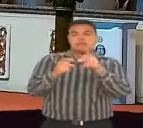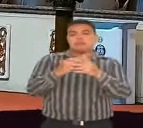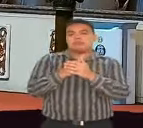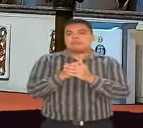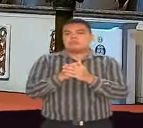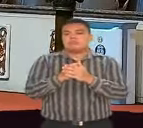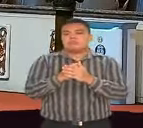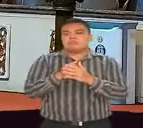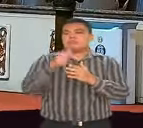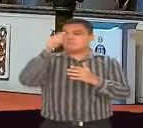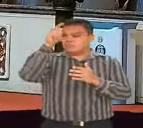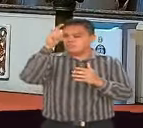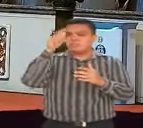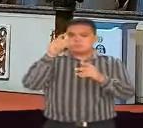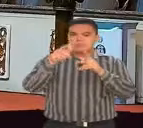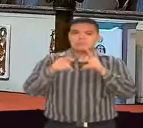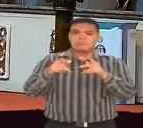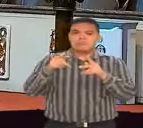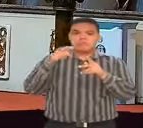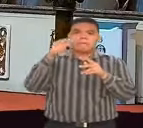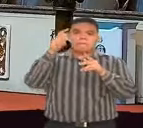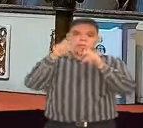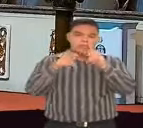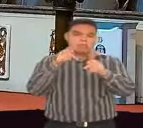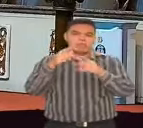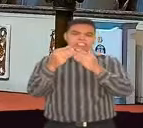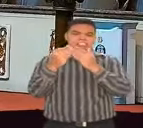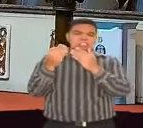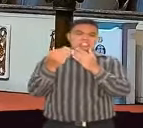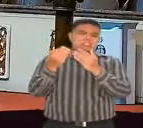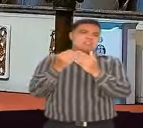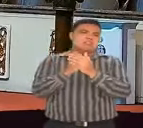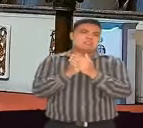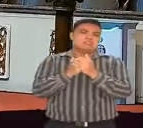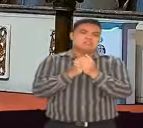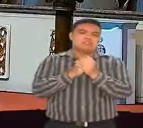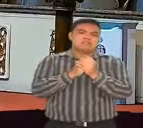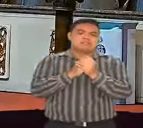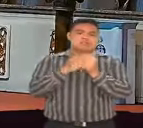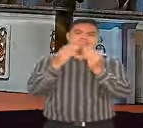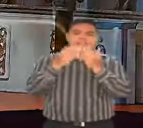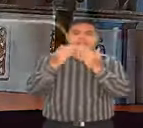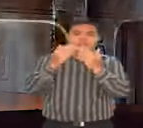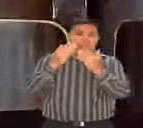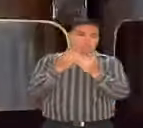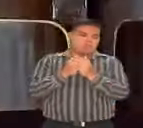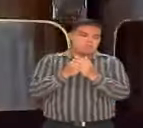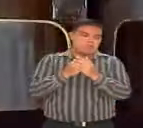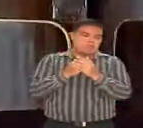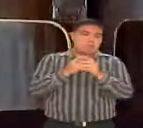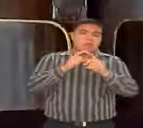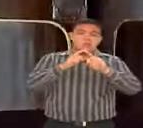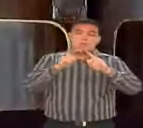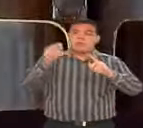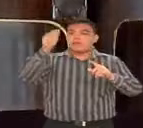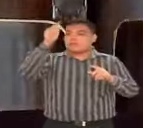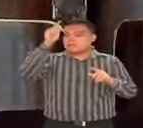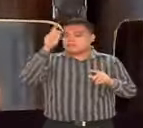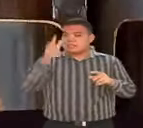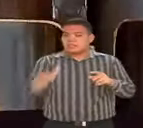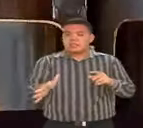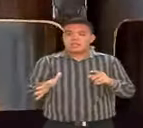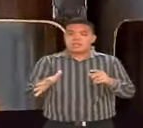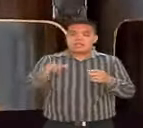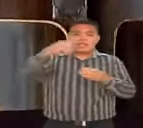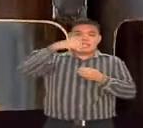here. He was a common folk. It is not necessarily the man, but God